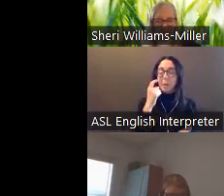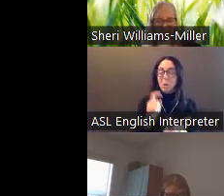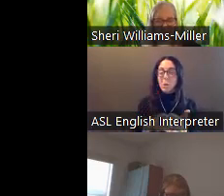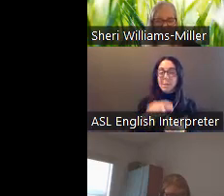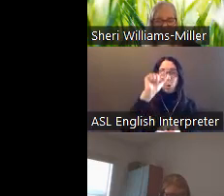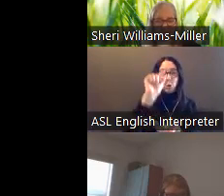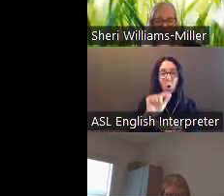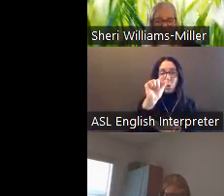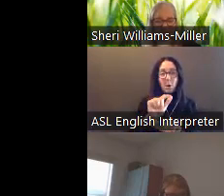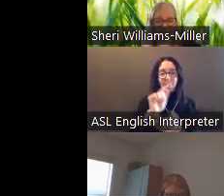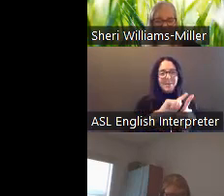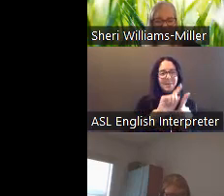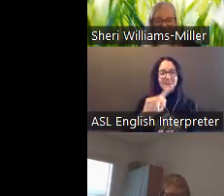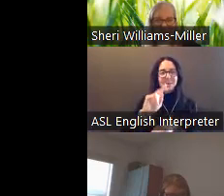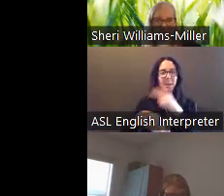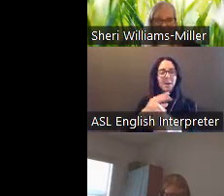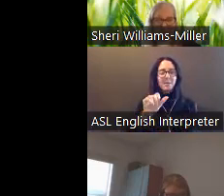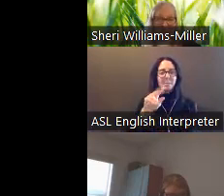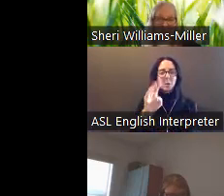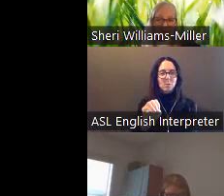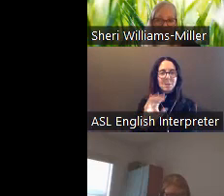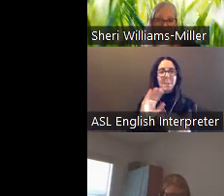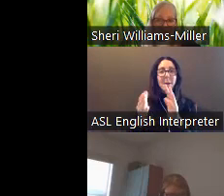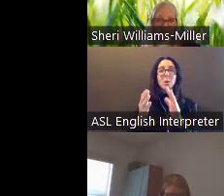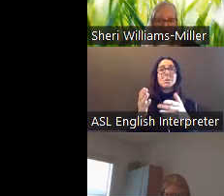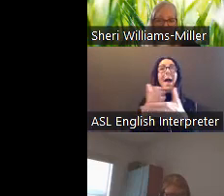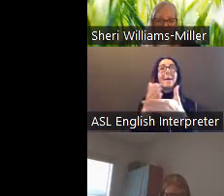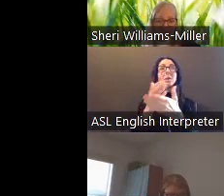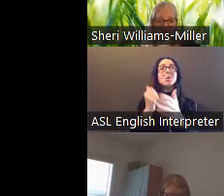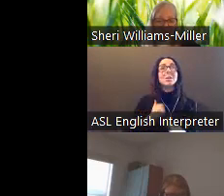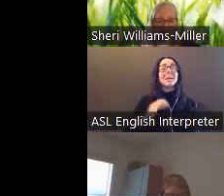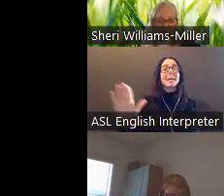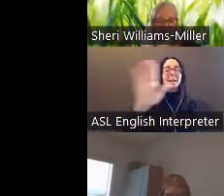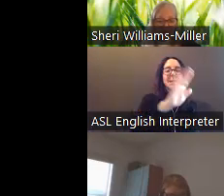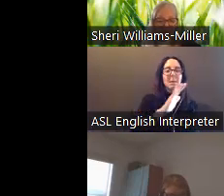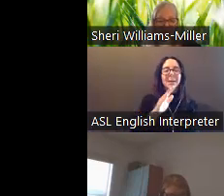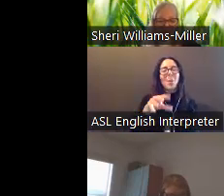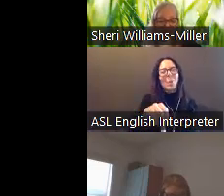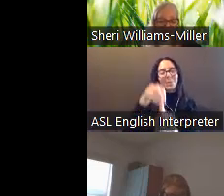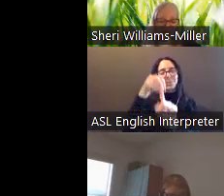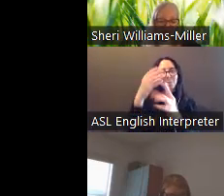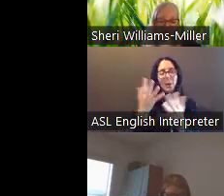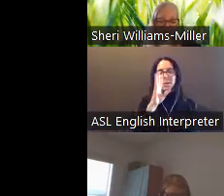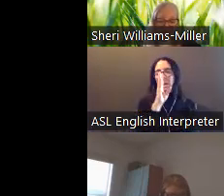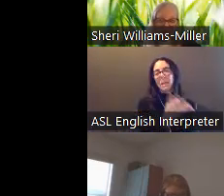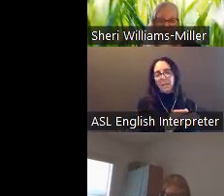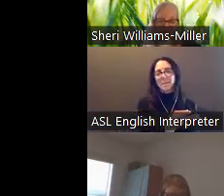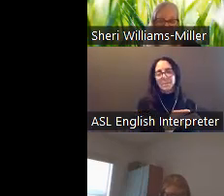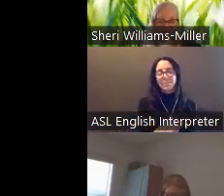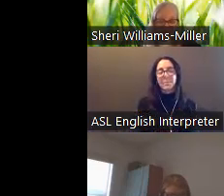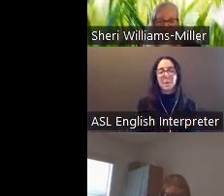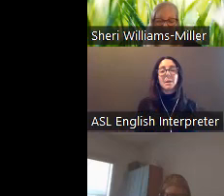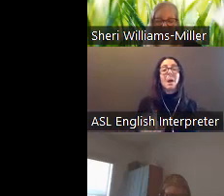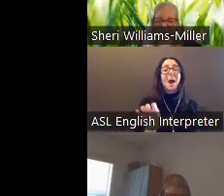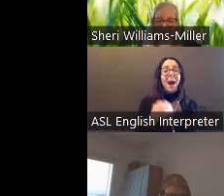all types of abuse than the Canadian average, with the exception of neglect. We've also made some changes to